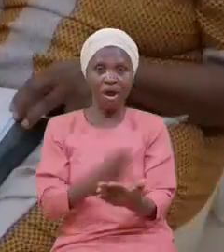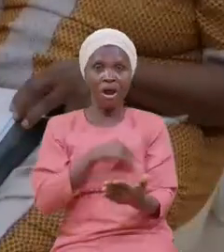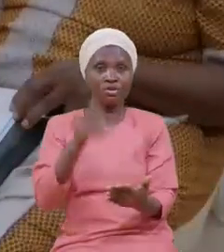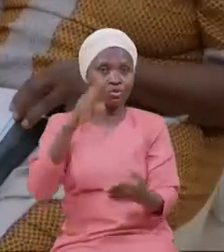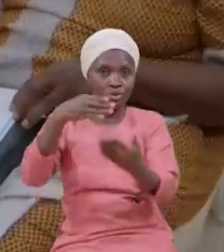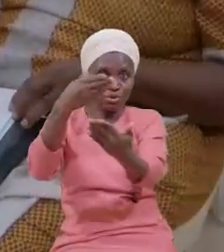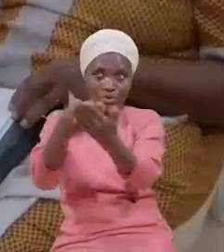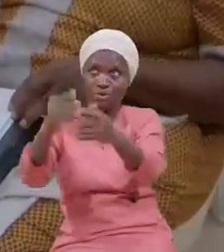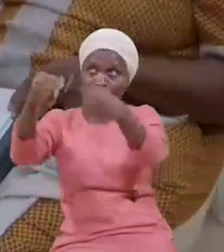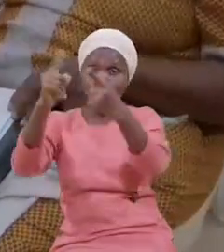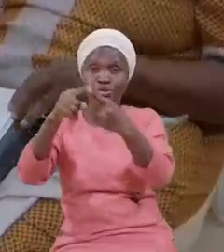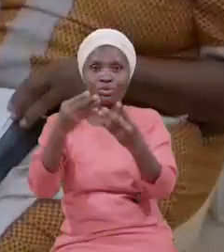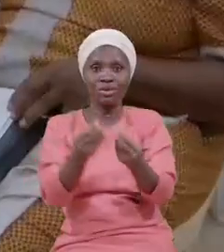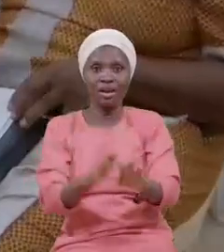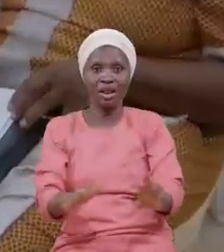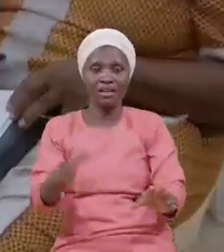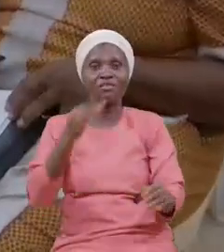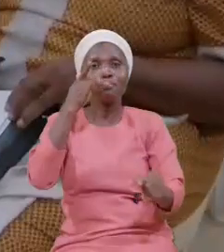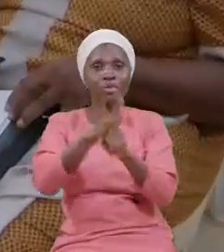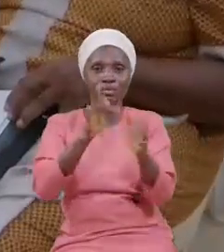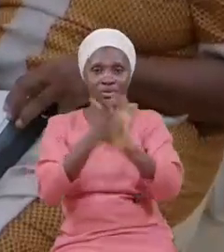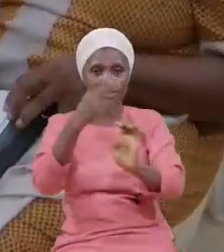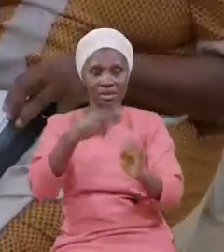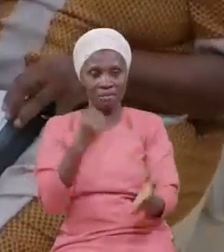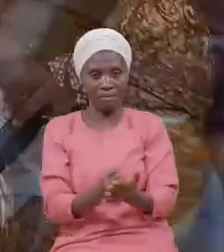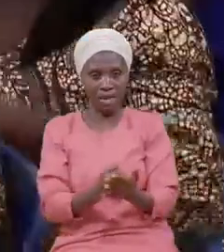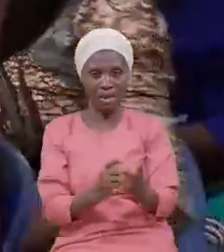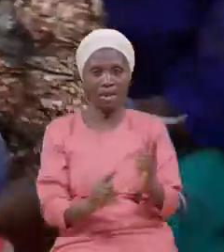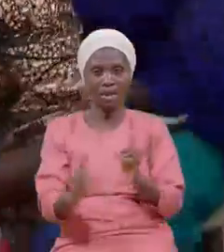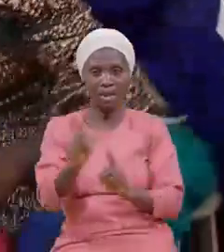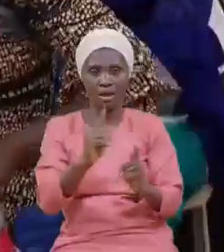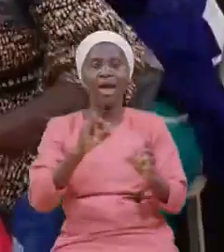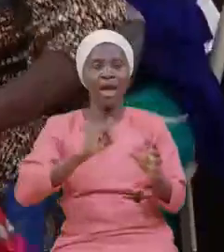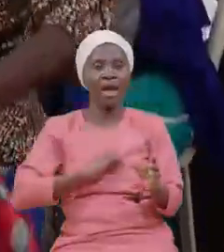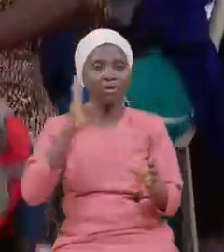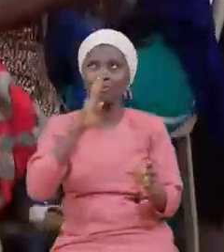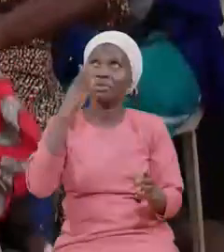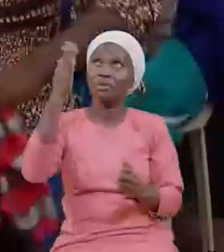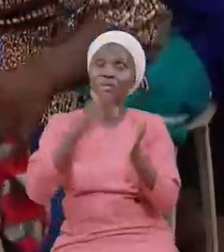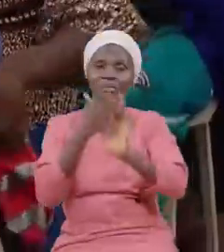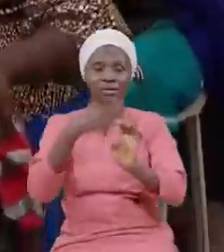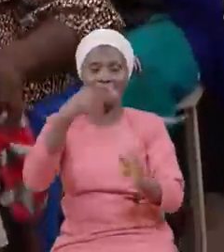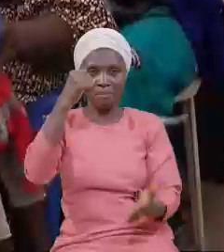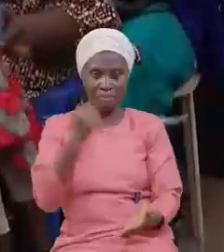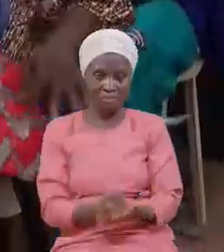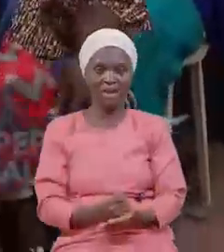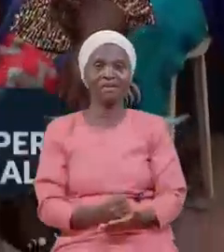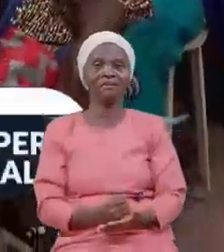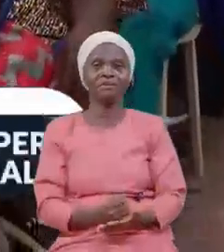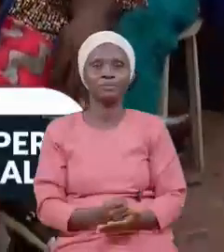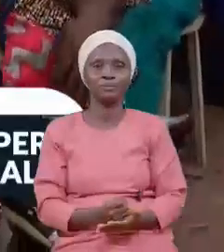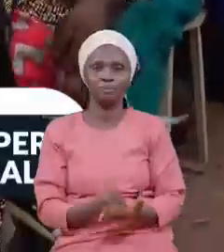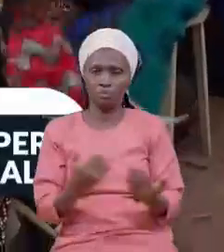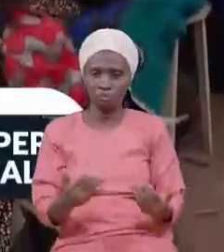be there. I will be there. Why don't you rise up and now